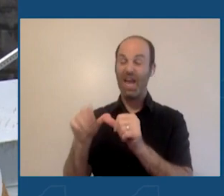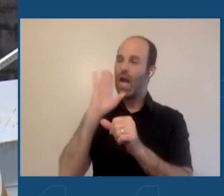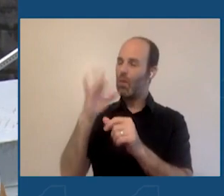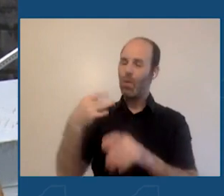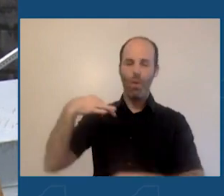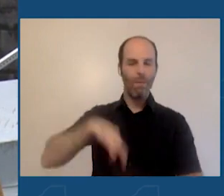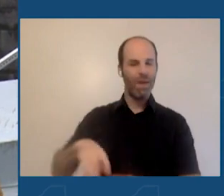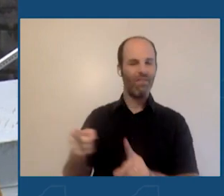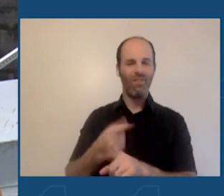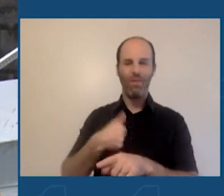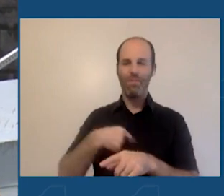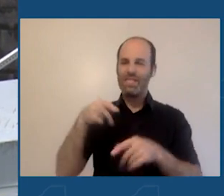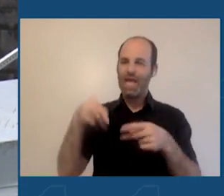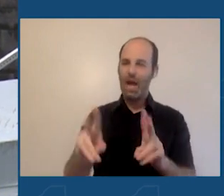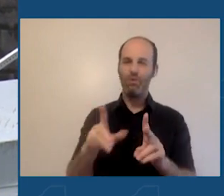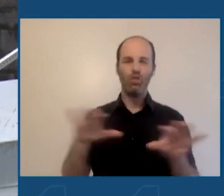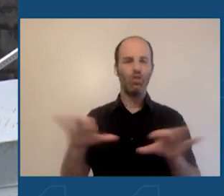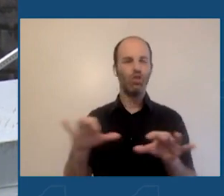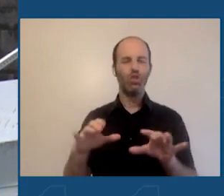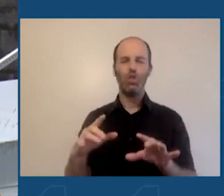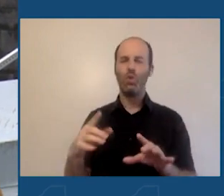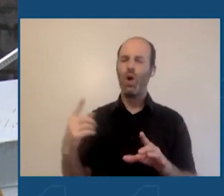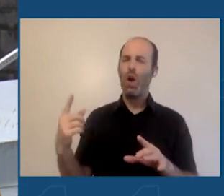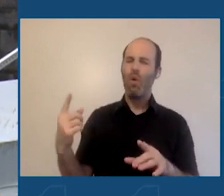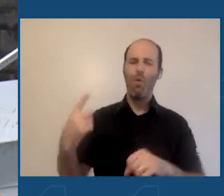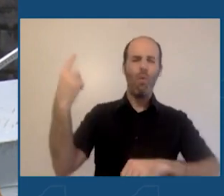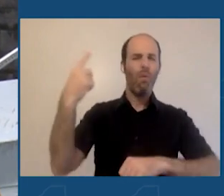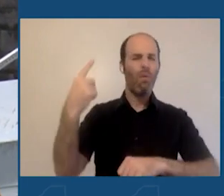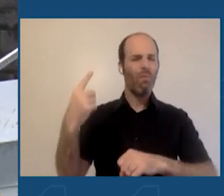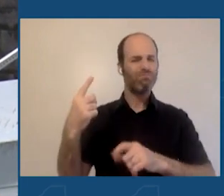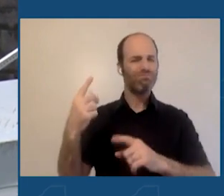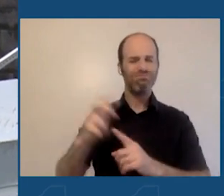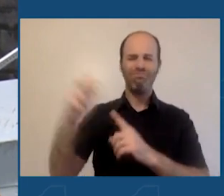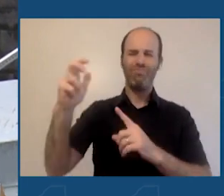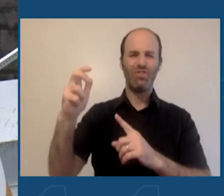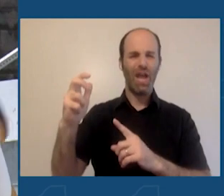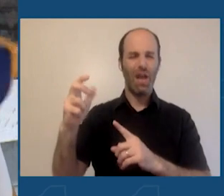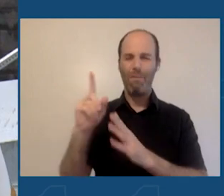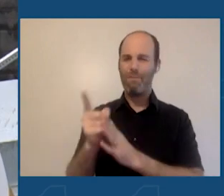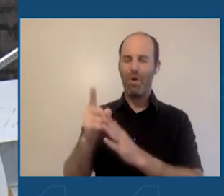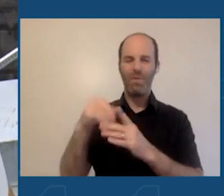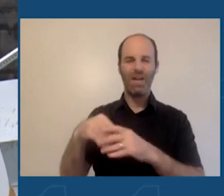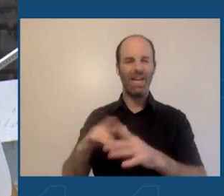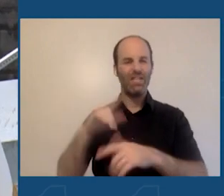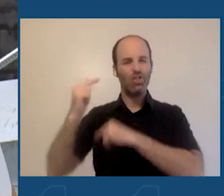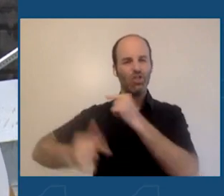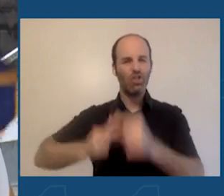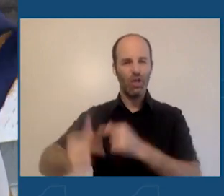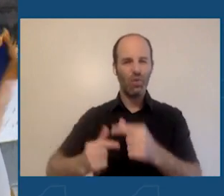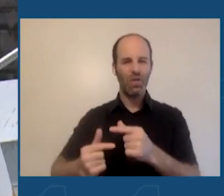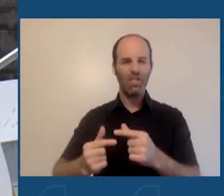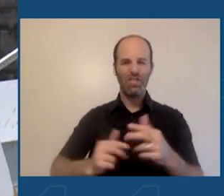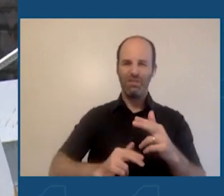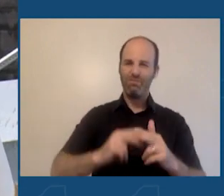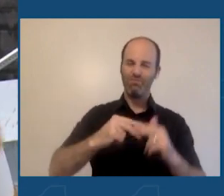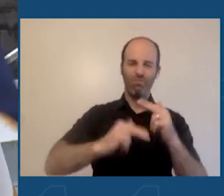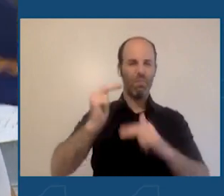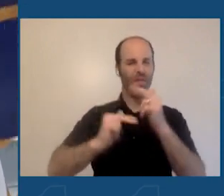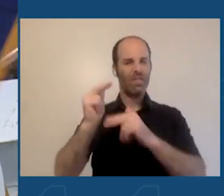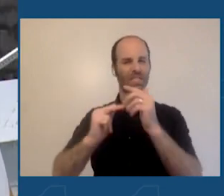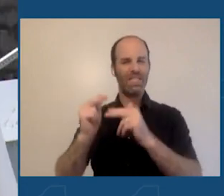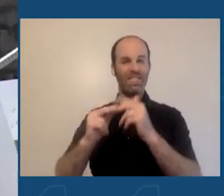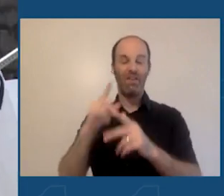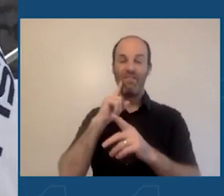do a once-in-a-generation modernization on these Olympic venues for decades to come. In